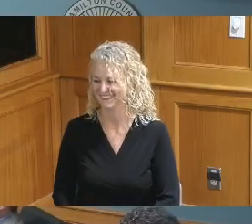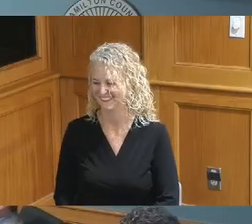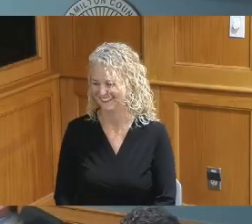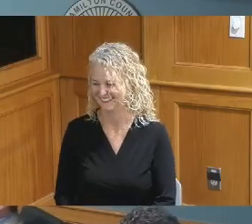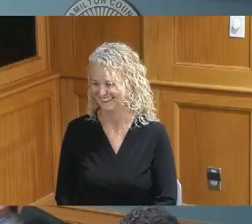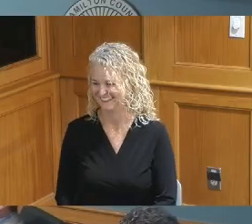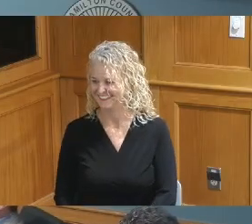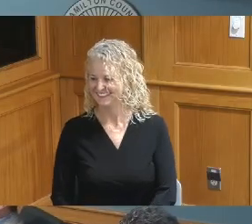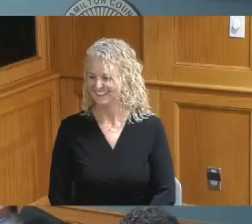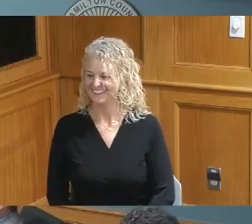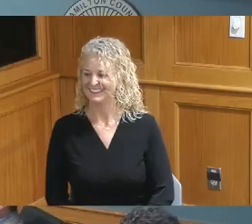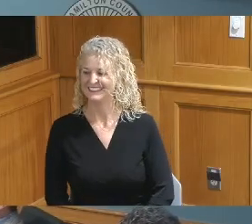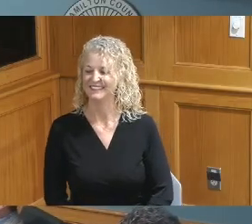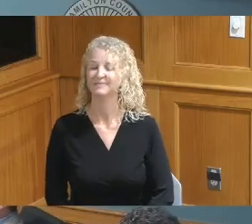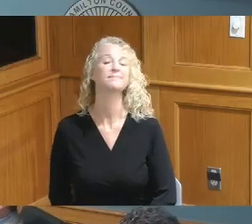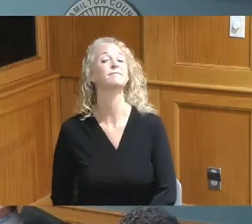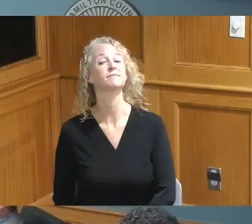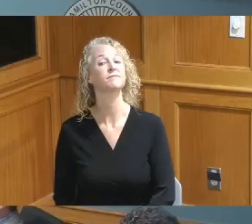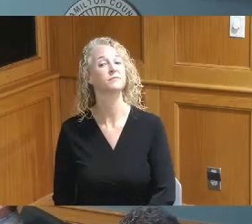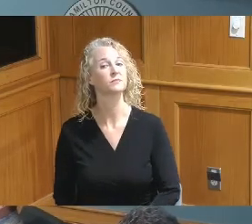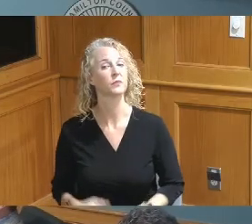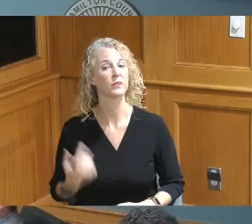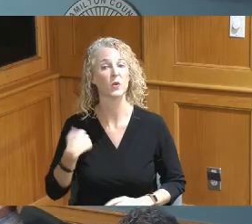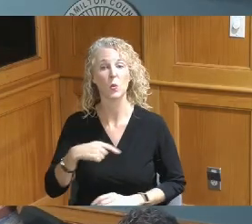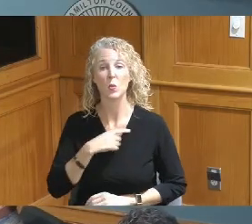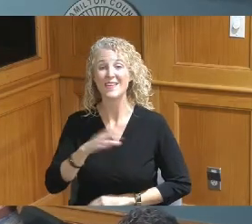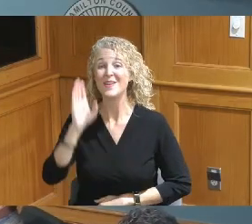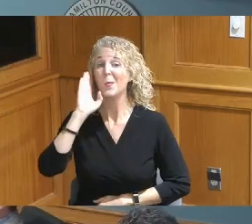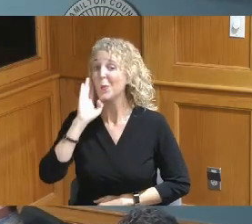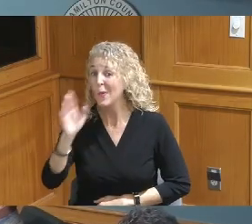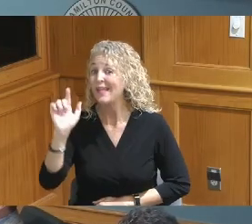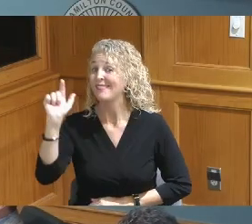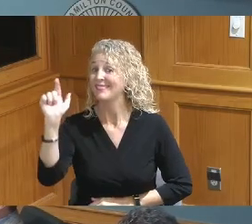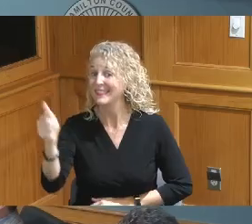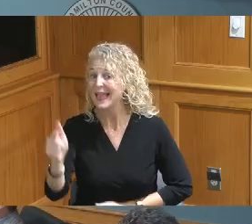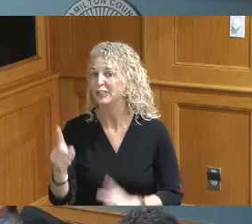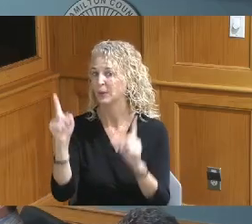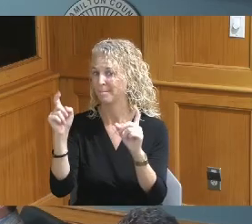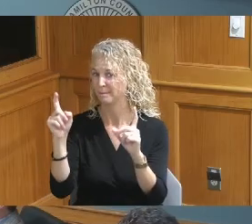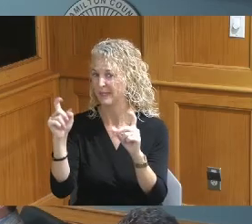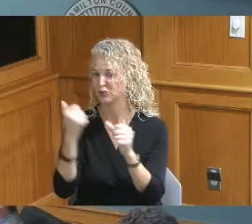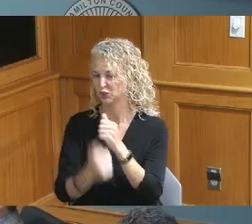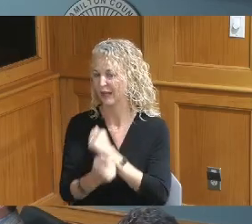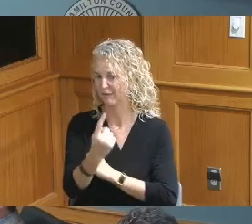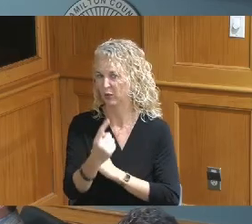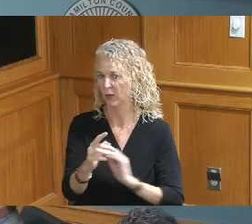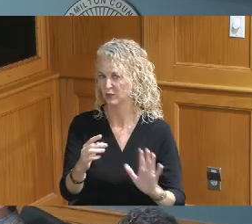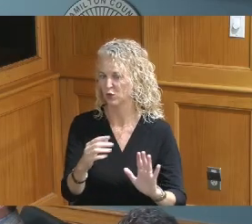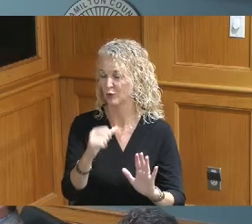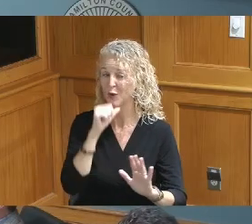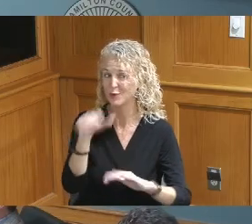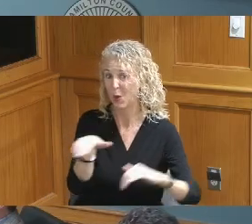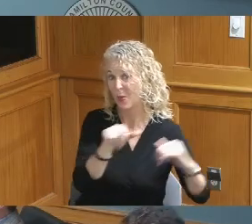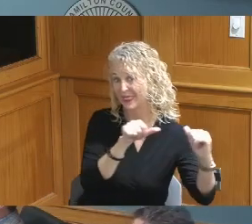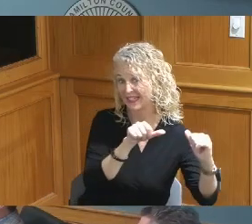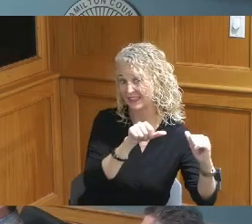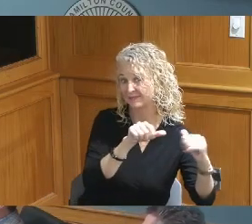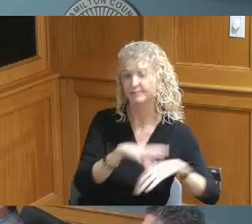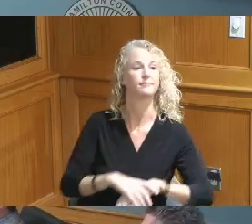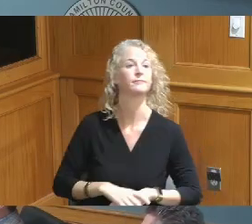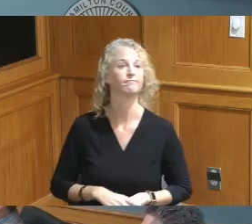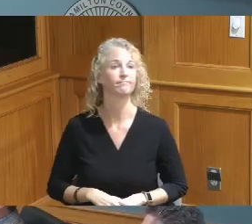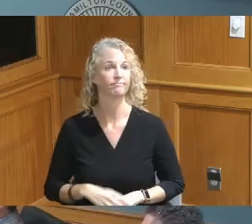Do them all at once? Yeah, we are going to do a photo after we give out all the awards. Okay, is that?